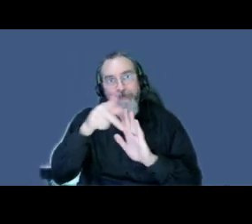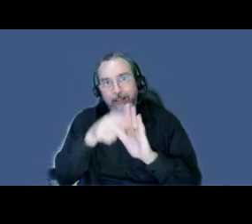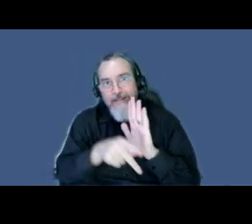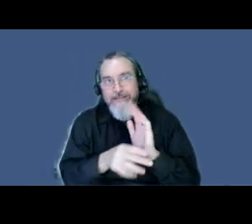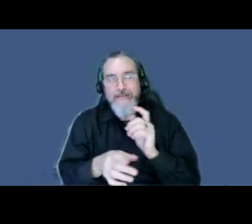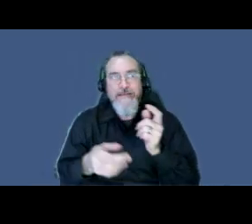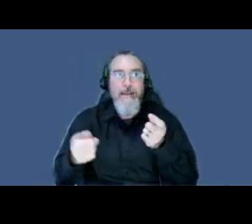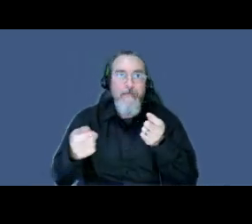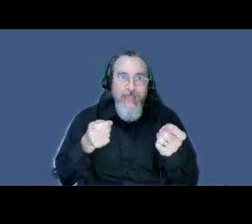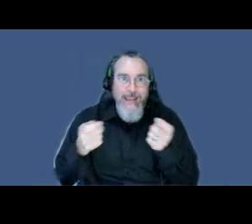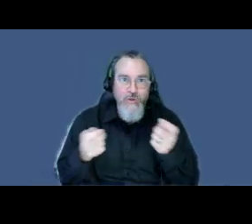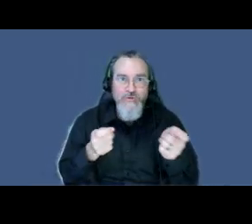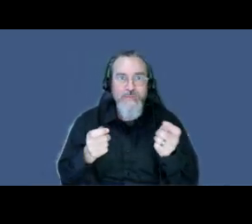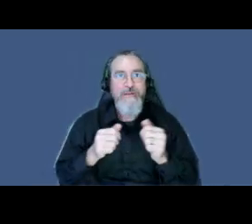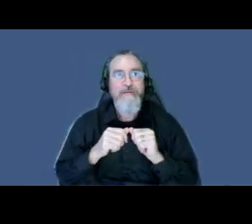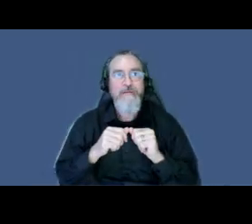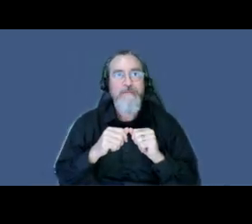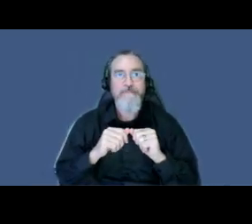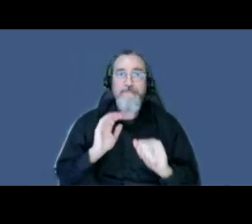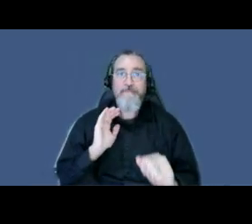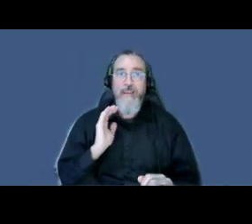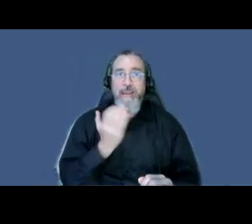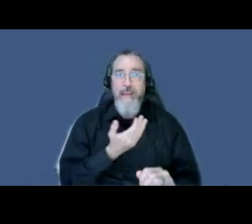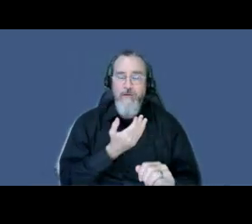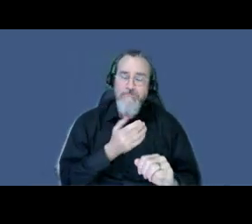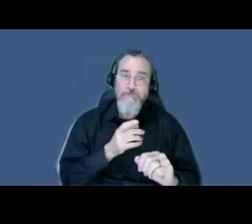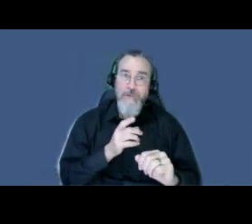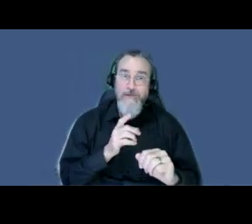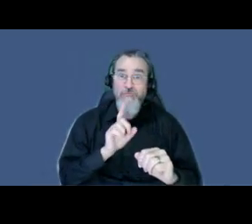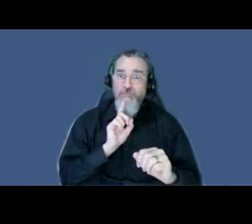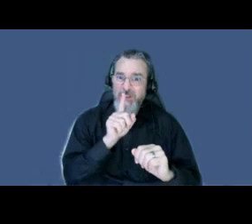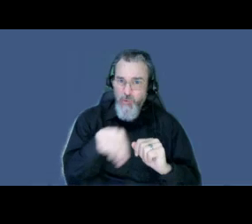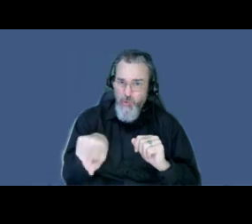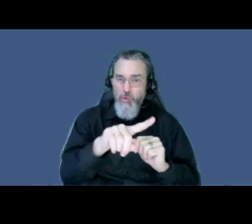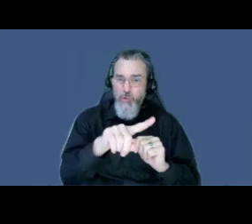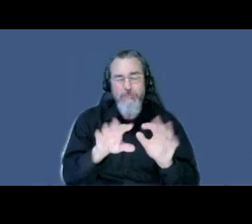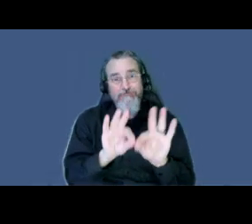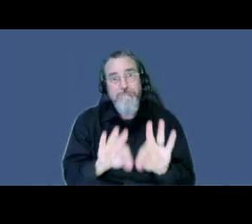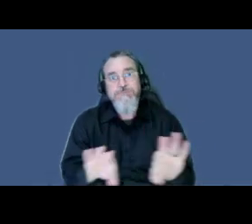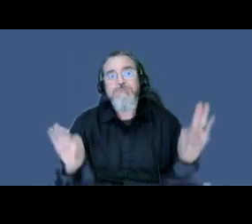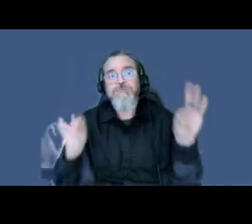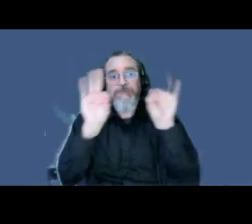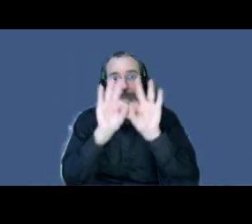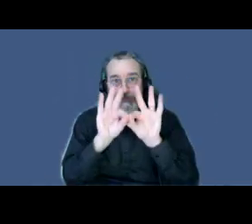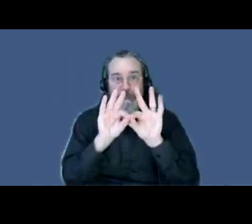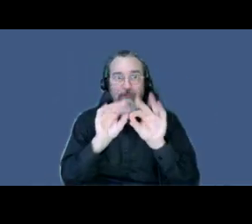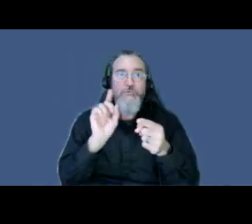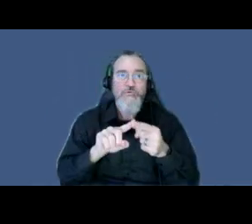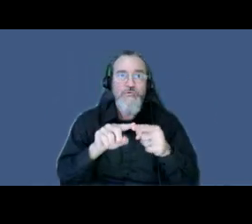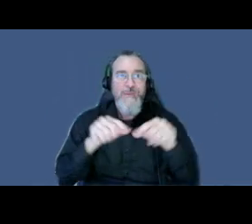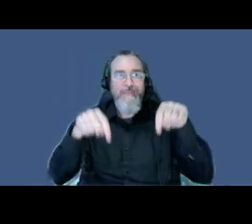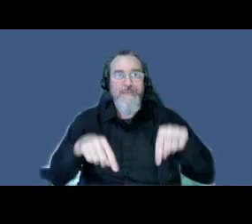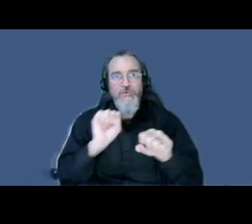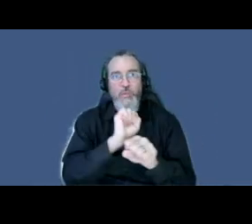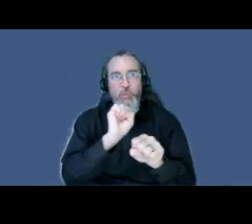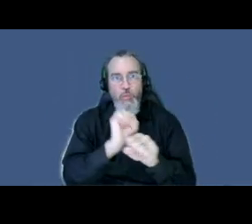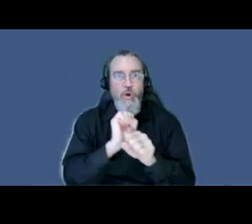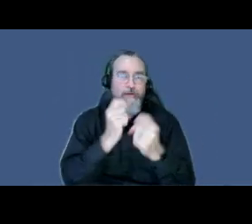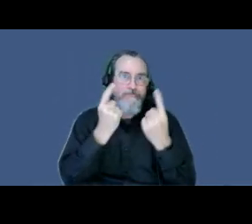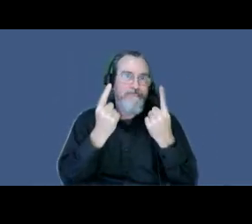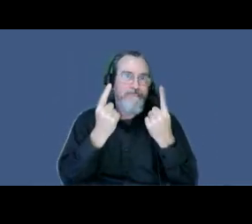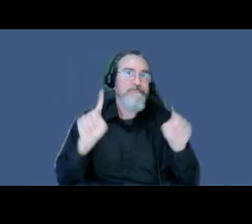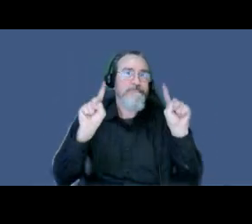perspectives, and are critical, absolutely critical to getting this work done and connecting all of those pieces. And